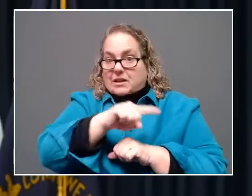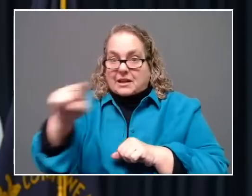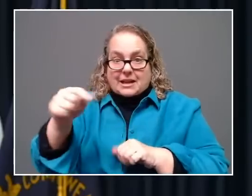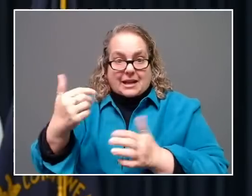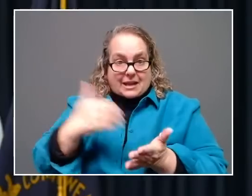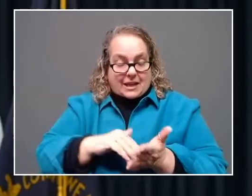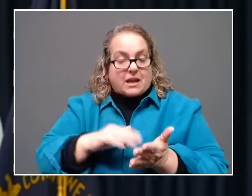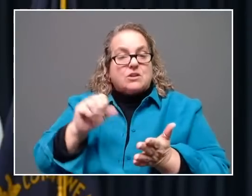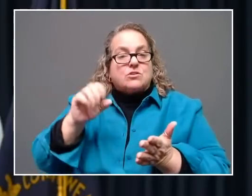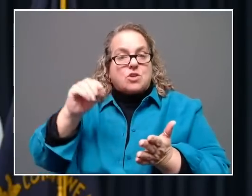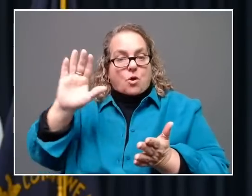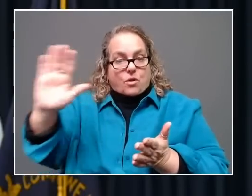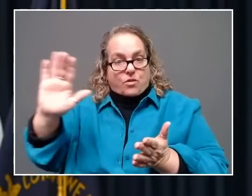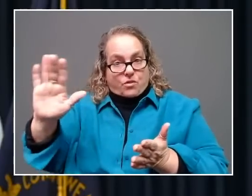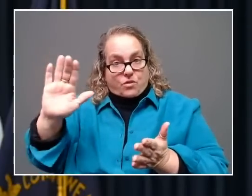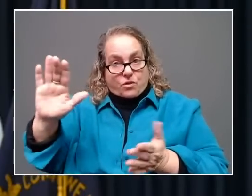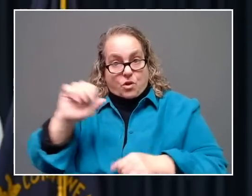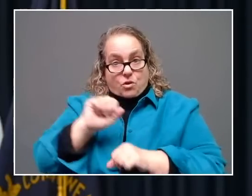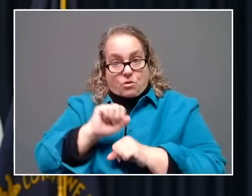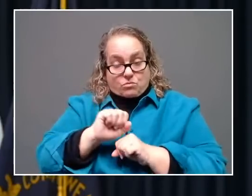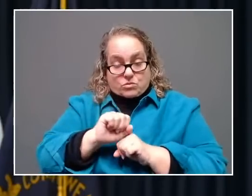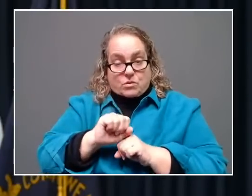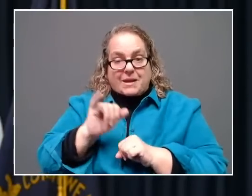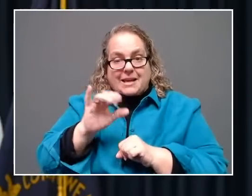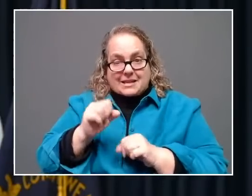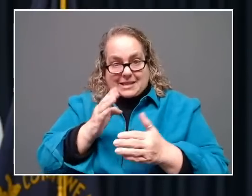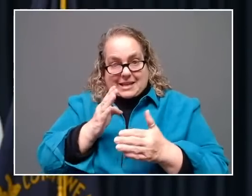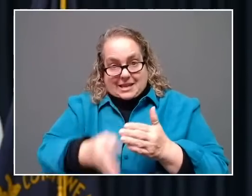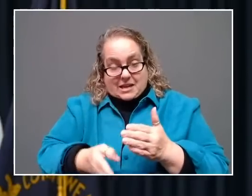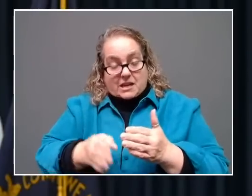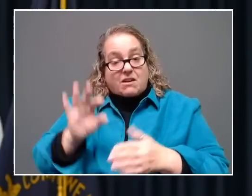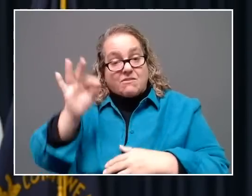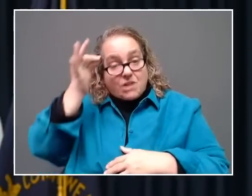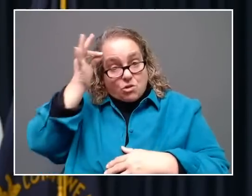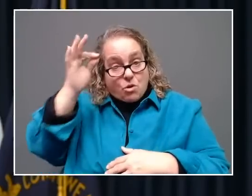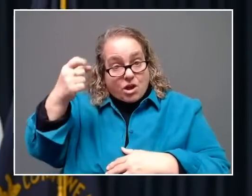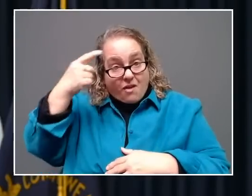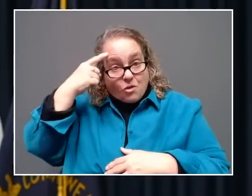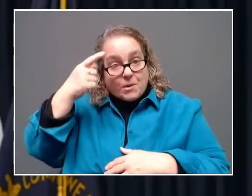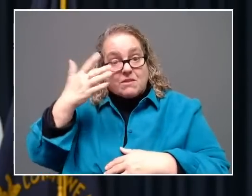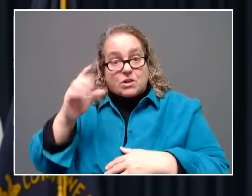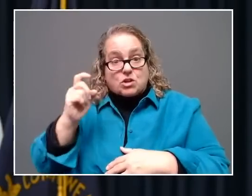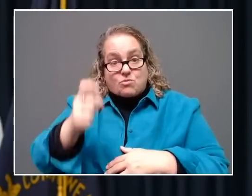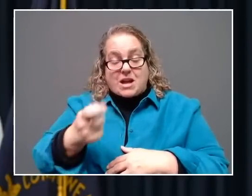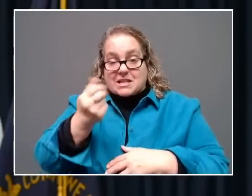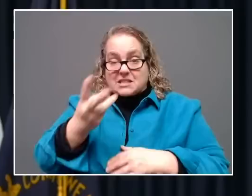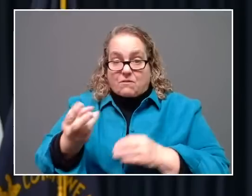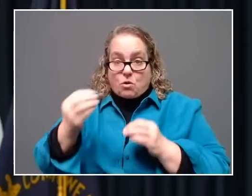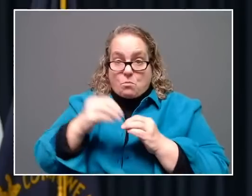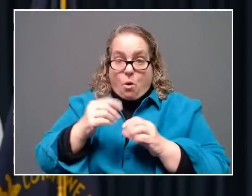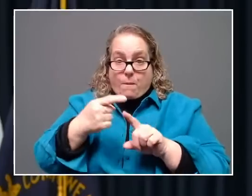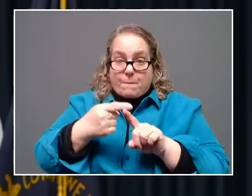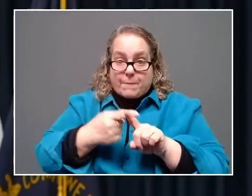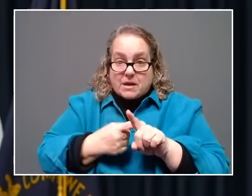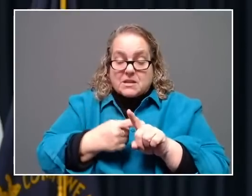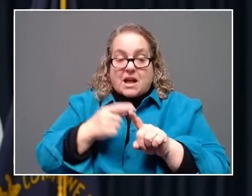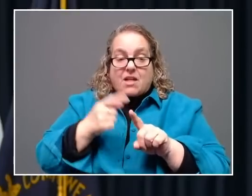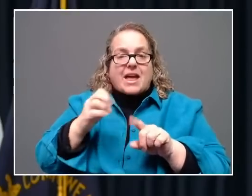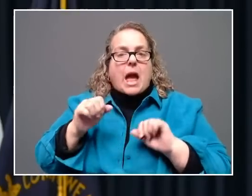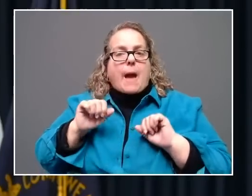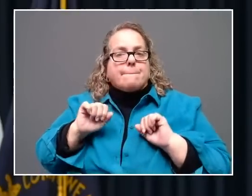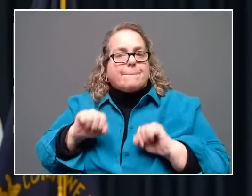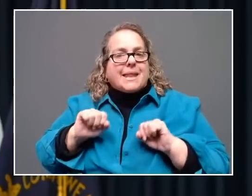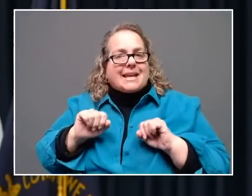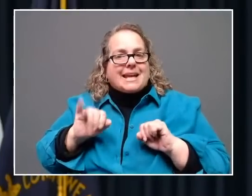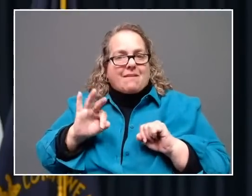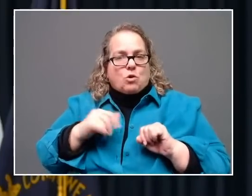Now, the federal government has granted for several more months the ability, if we need to call them back